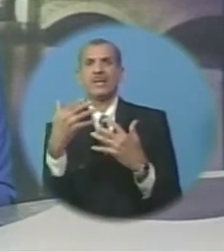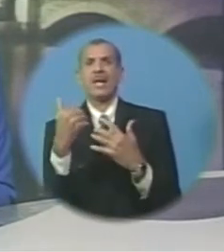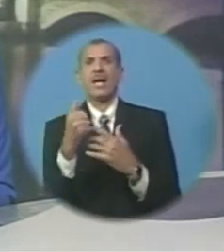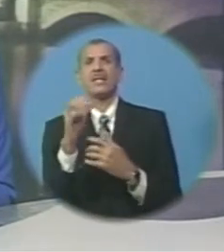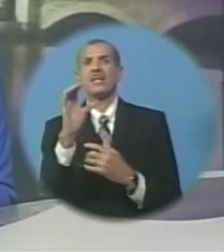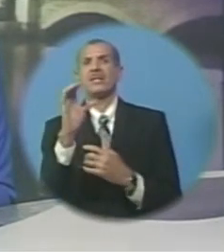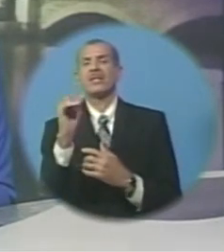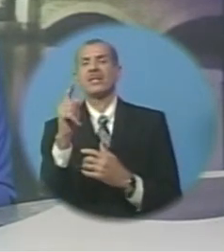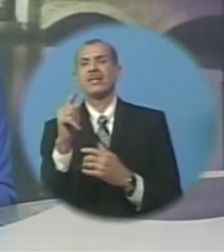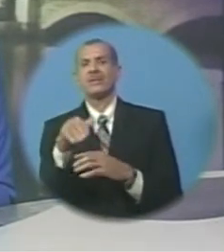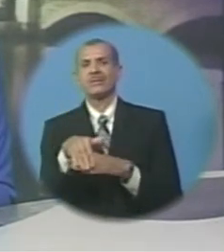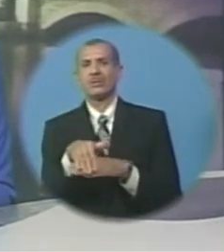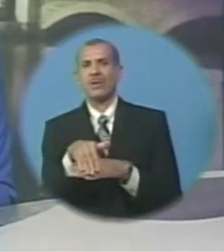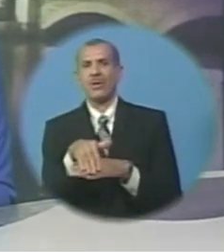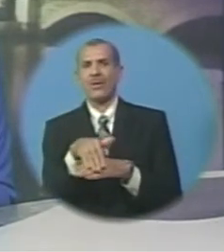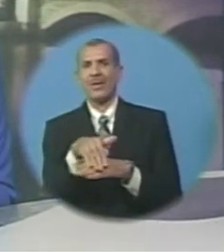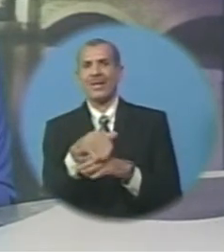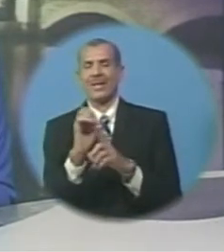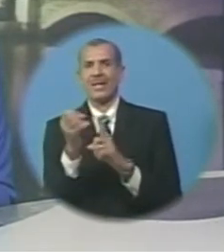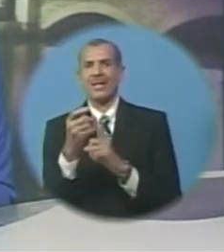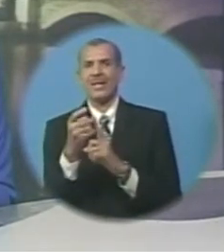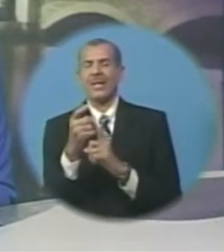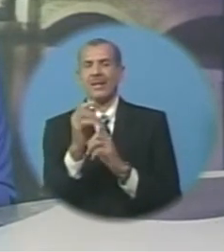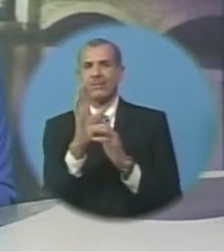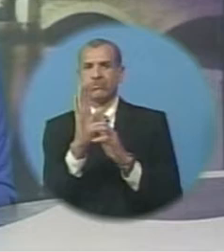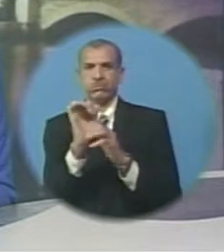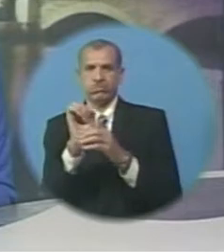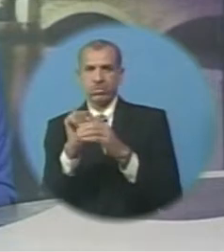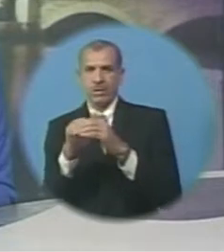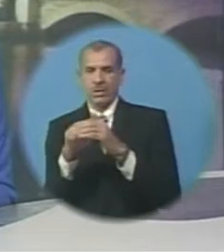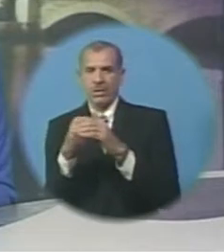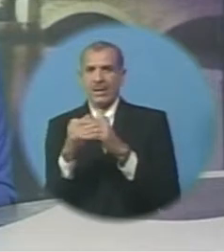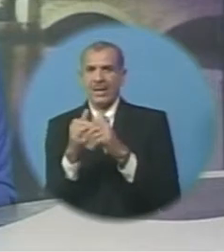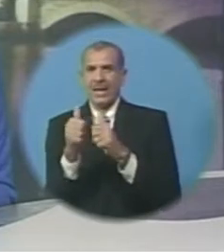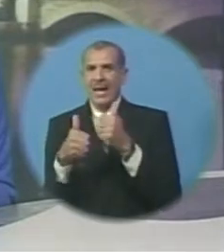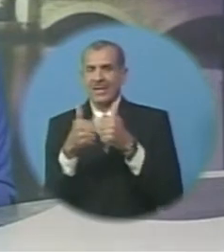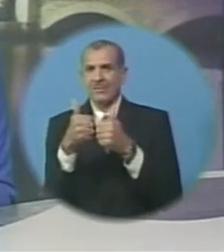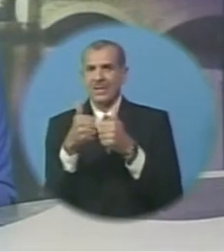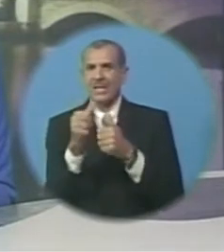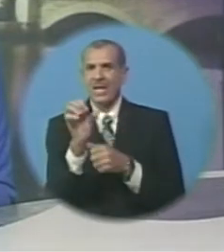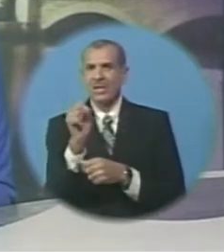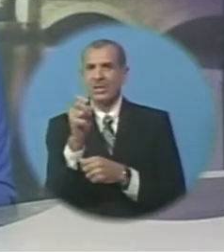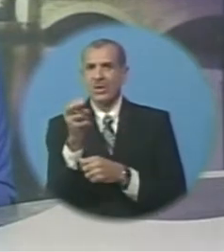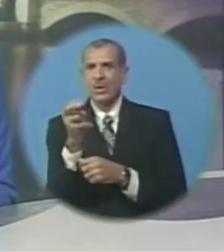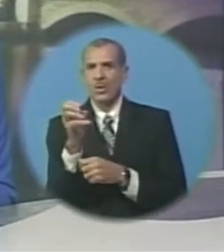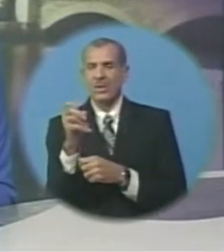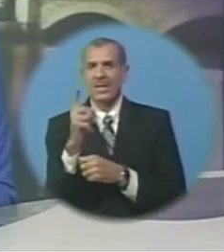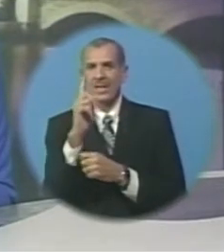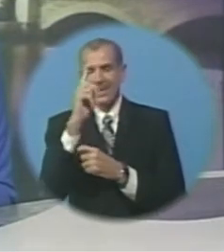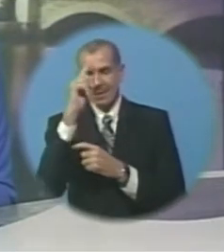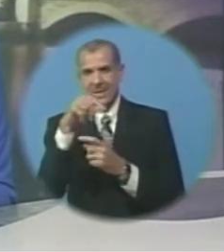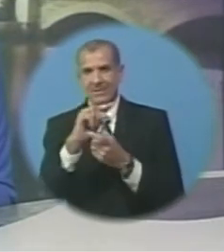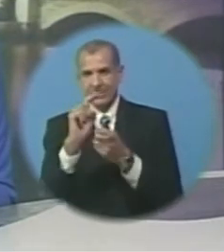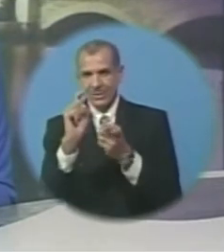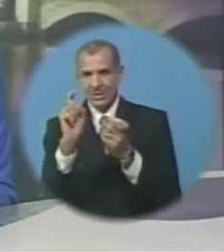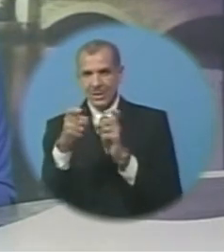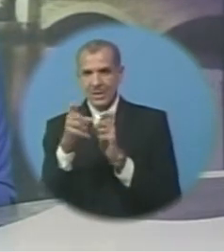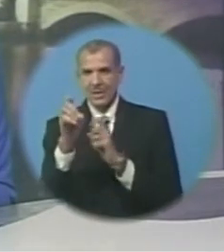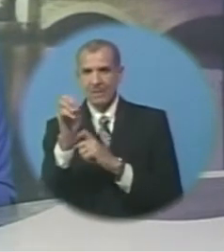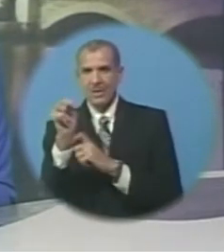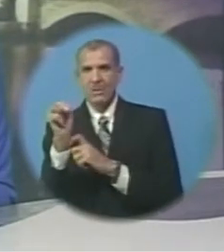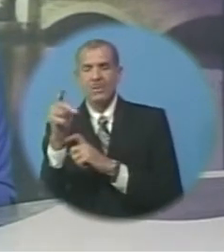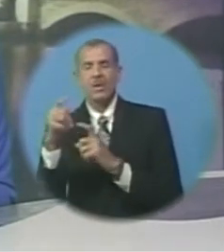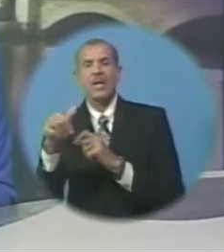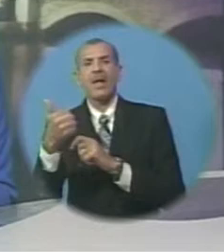suddenly sluggish economy, Yum bowed to pressure from activist shareholders last year and decided to spin off its China division from the rest